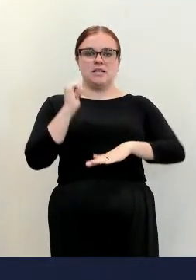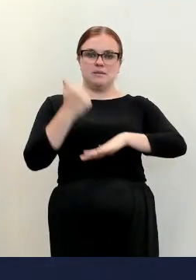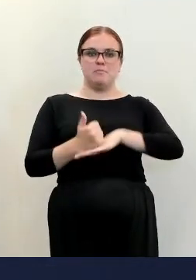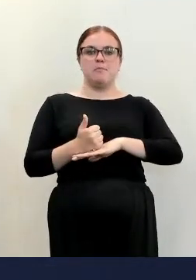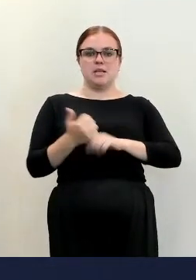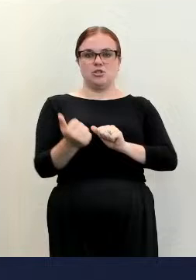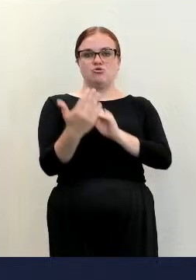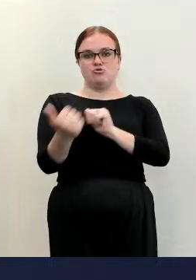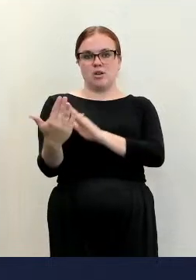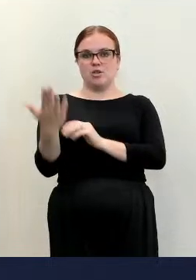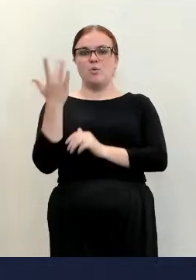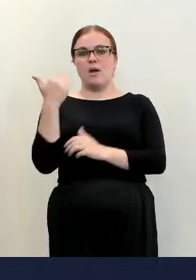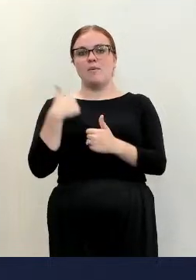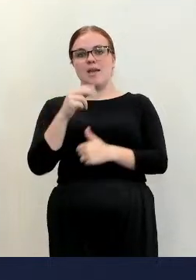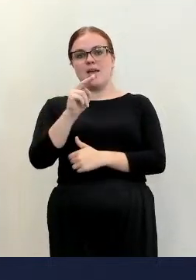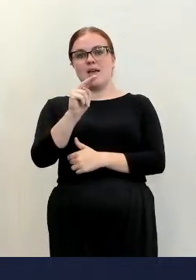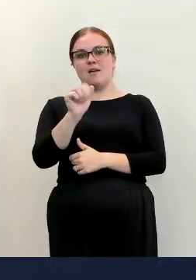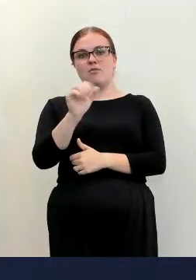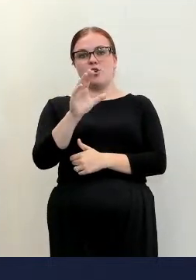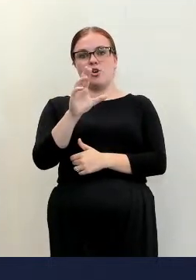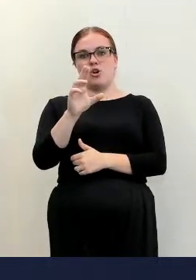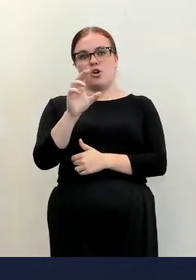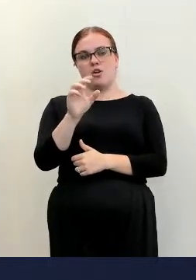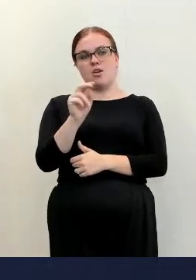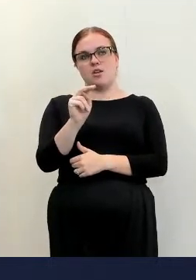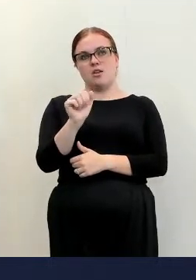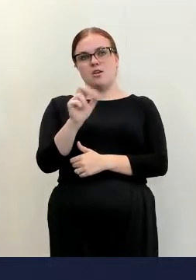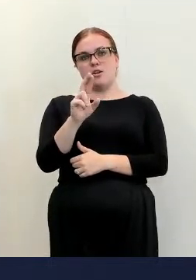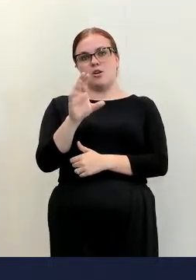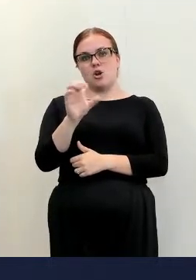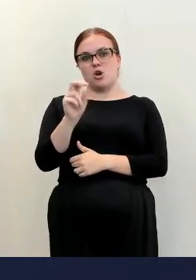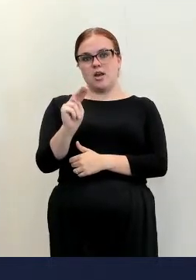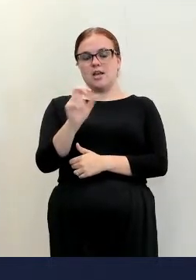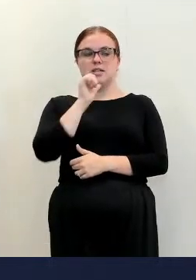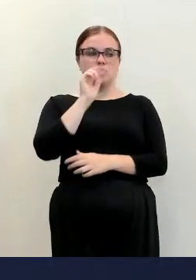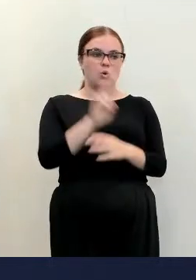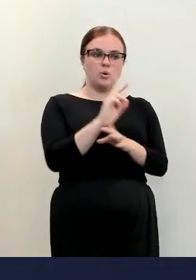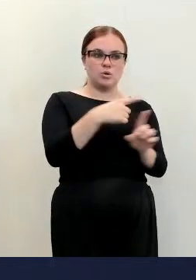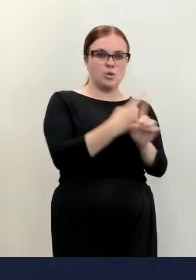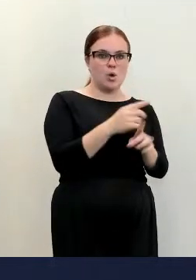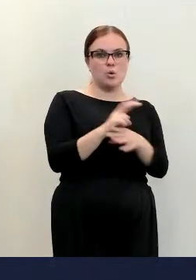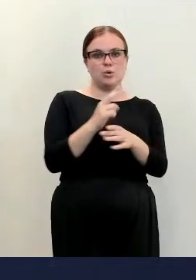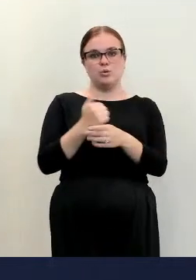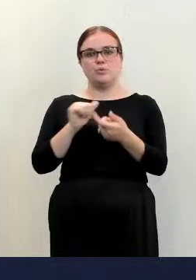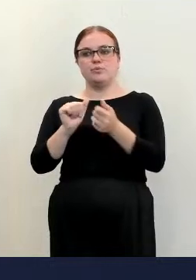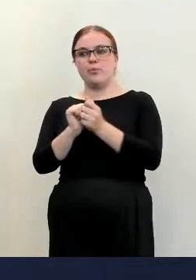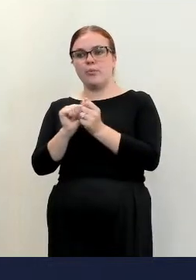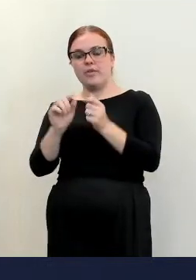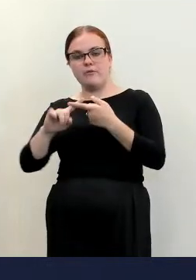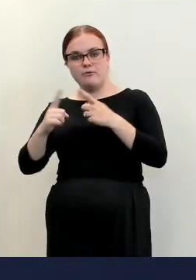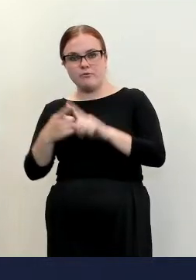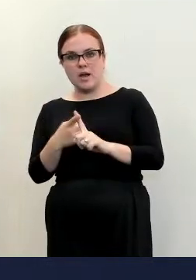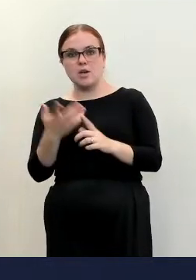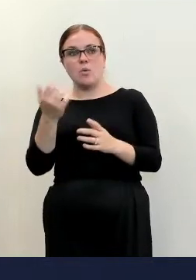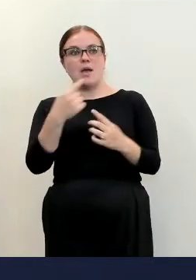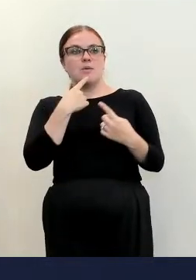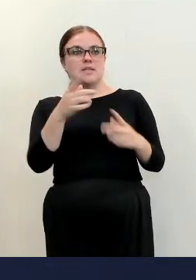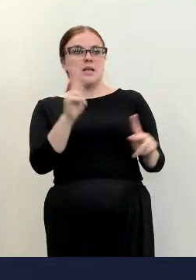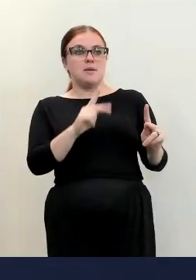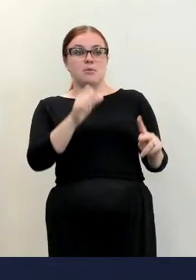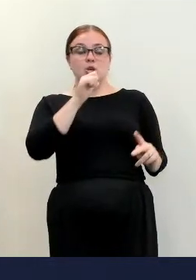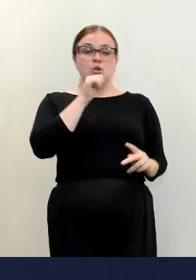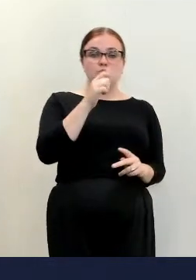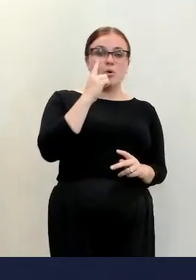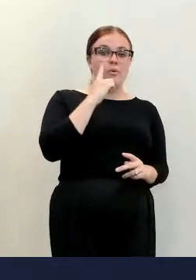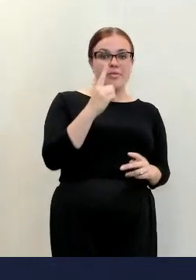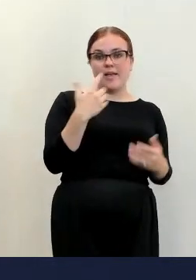why we have all the Narcan. That's why we're telling people not to use alone and use with a friend so they can get rescued. That's why we're telling people, even if they think that they're